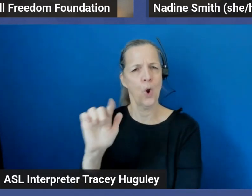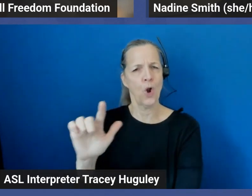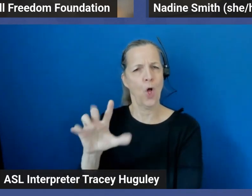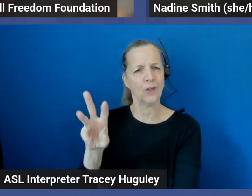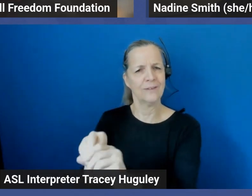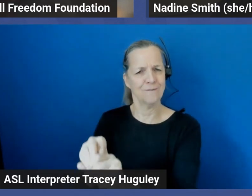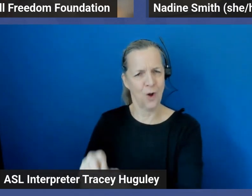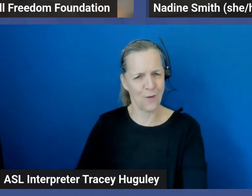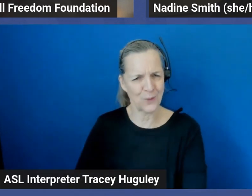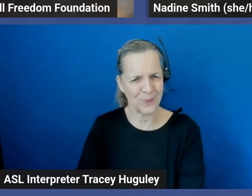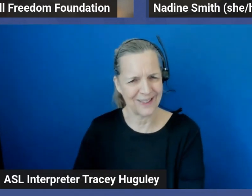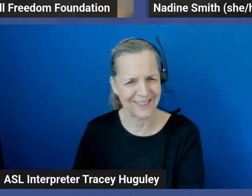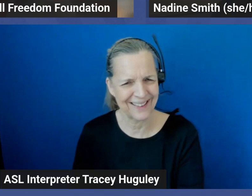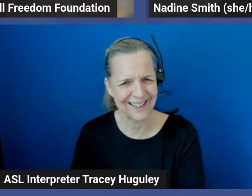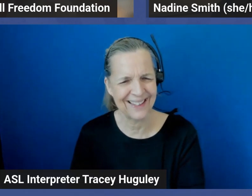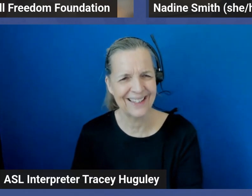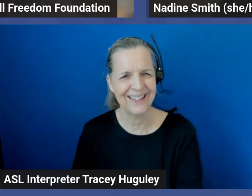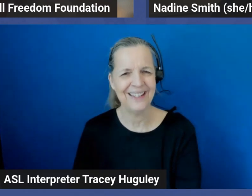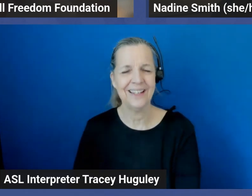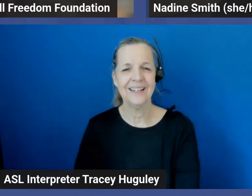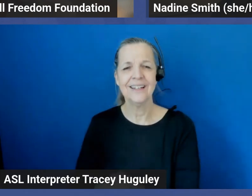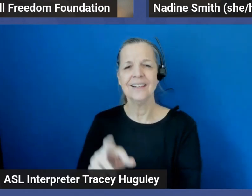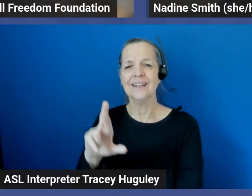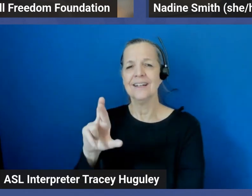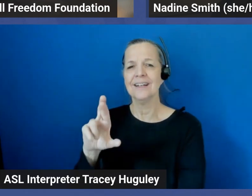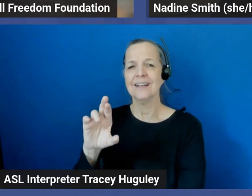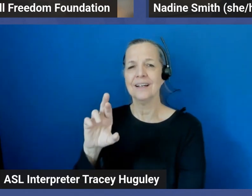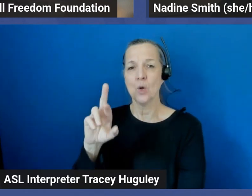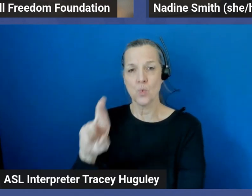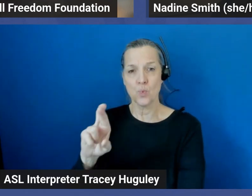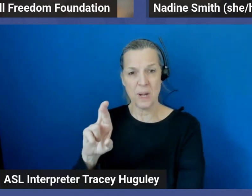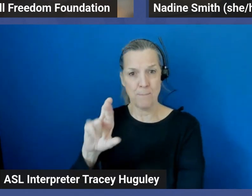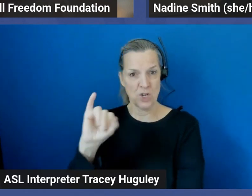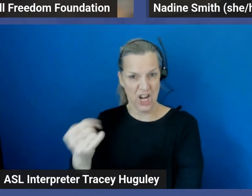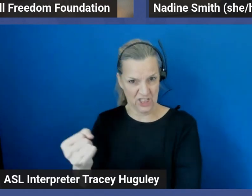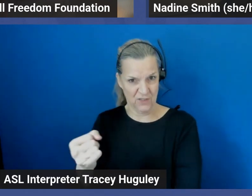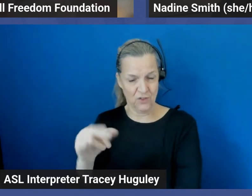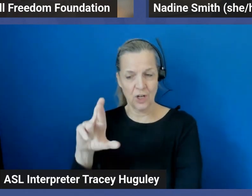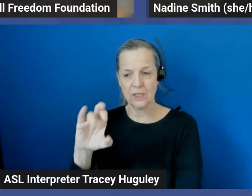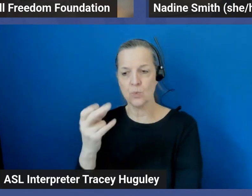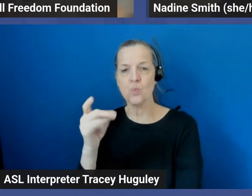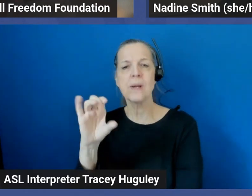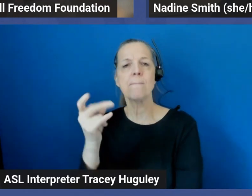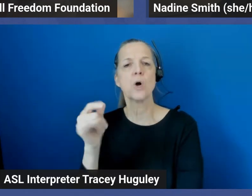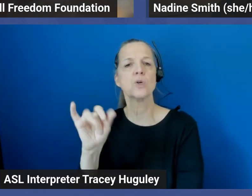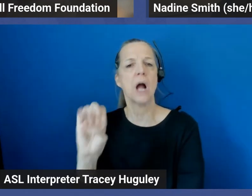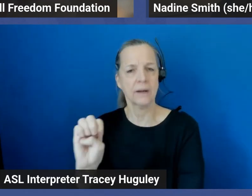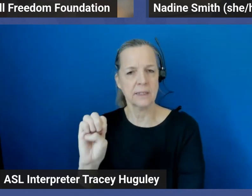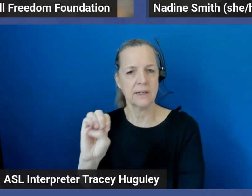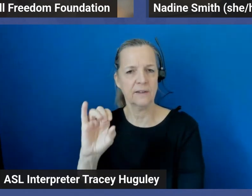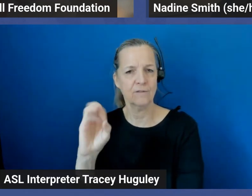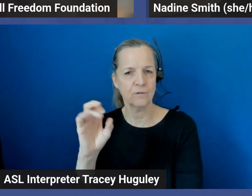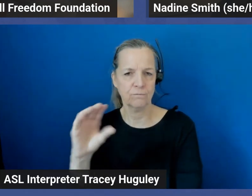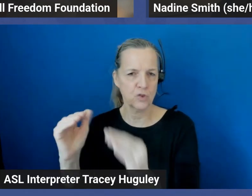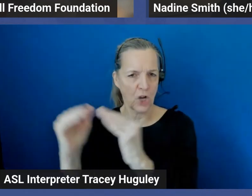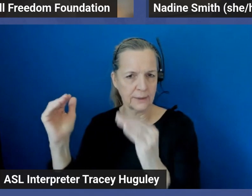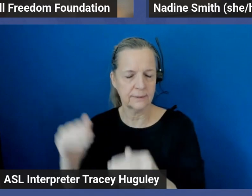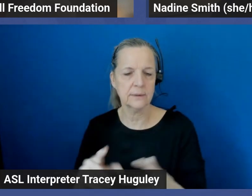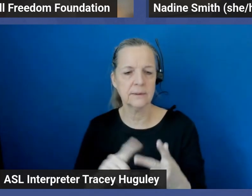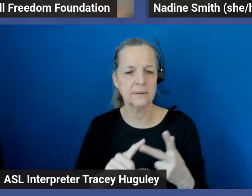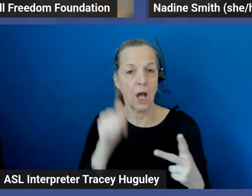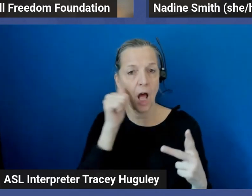involved with. Reproductive justice, adult content creators, sex workers.